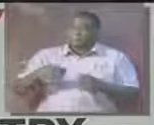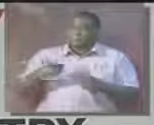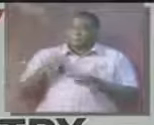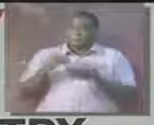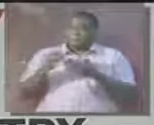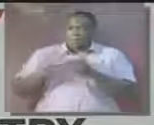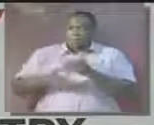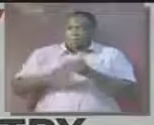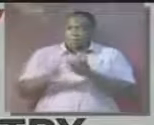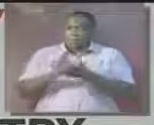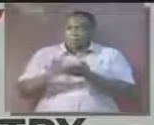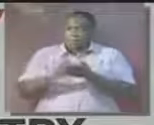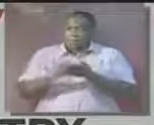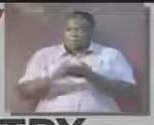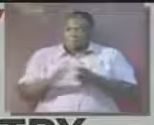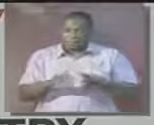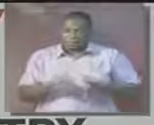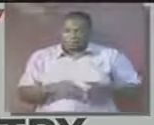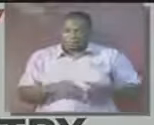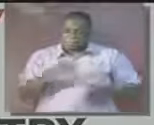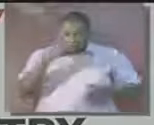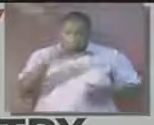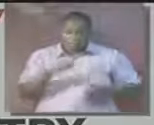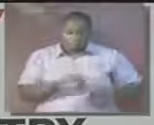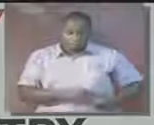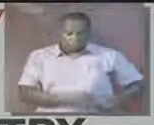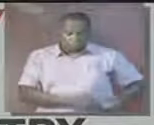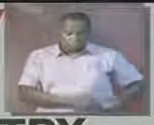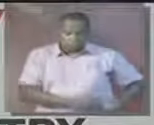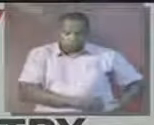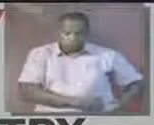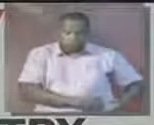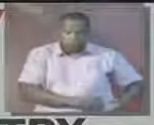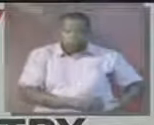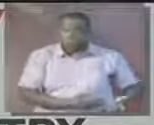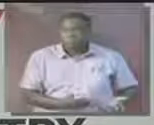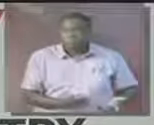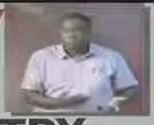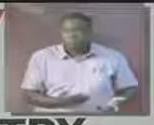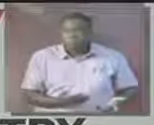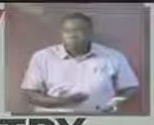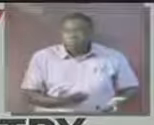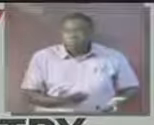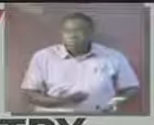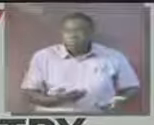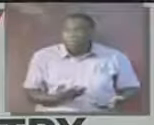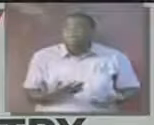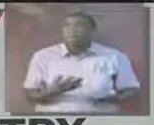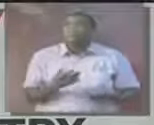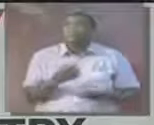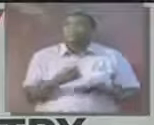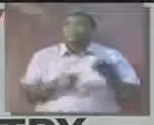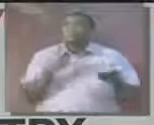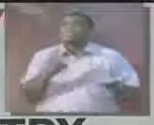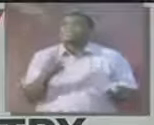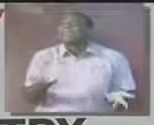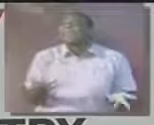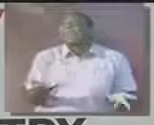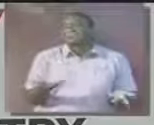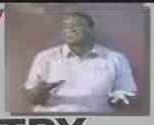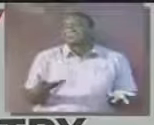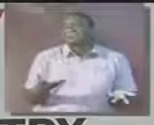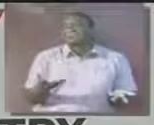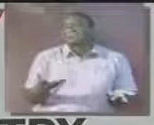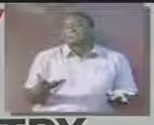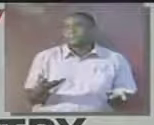provide a dialysis chair because we went to Etihad grounds to buy food, or crossing, or Curup